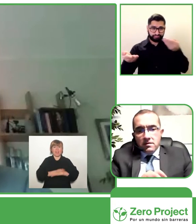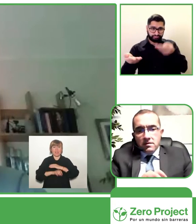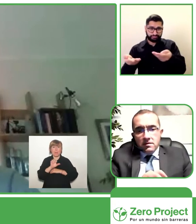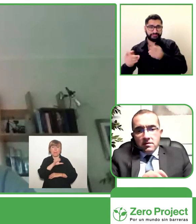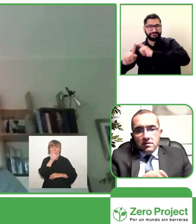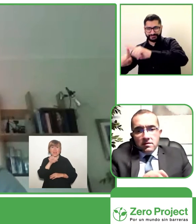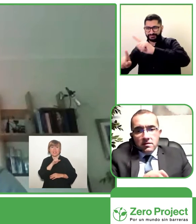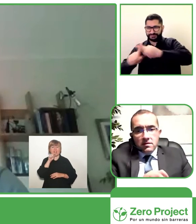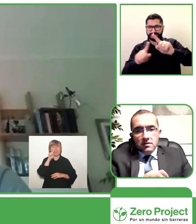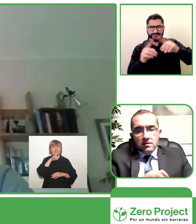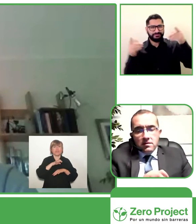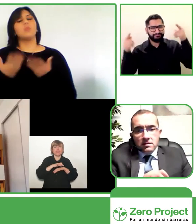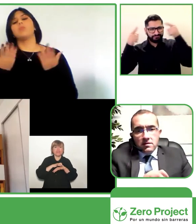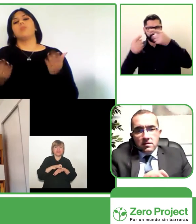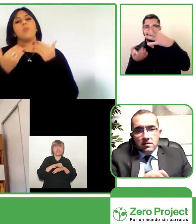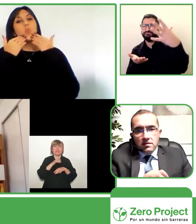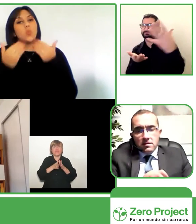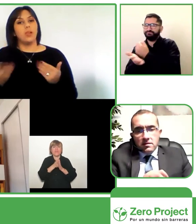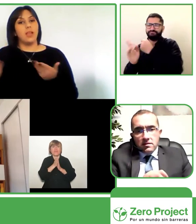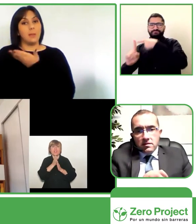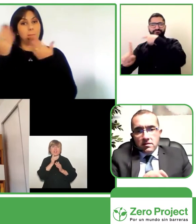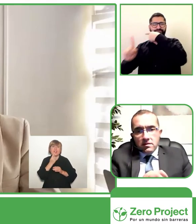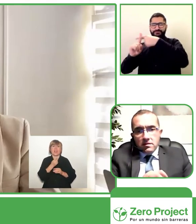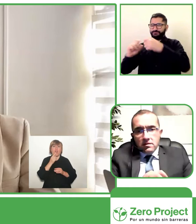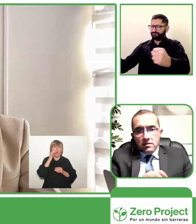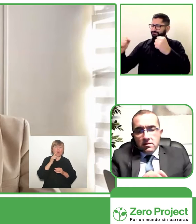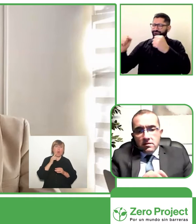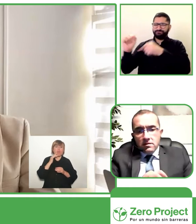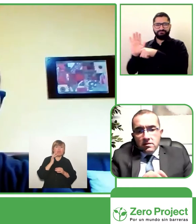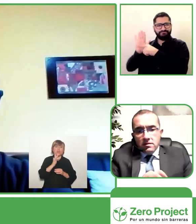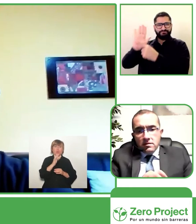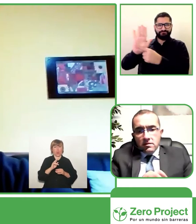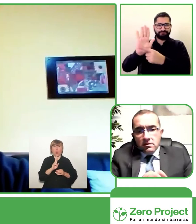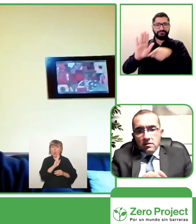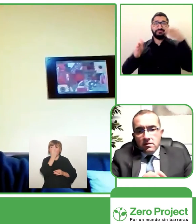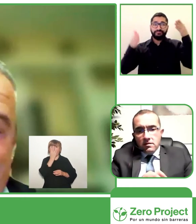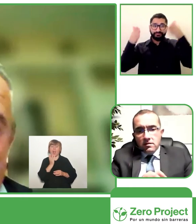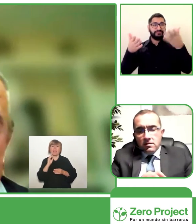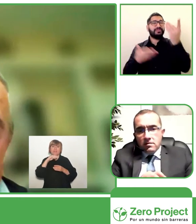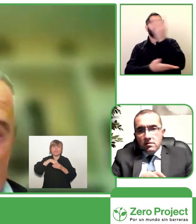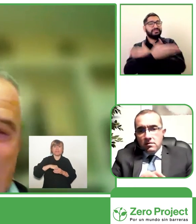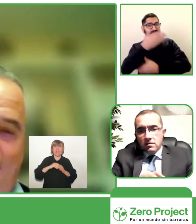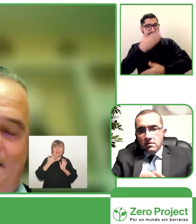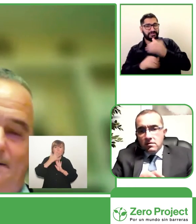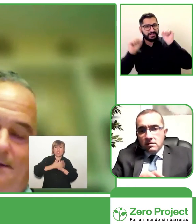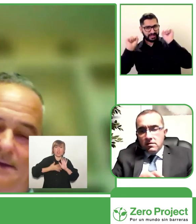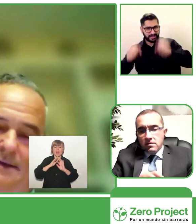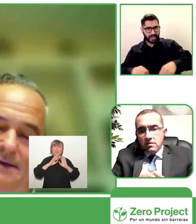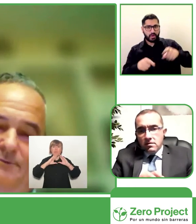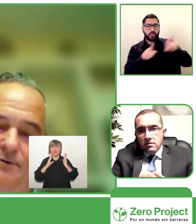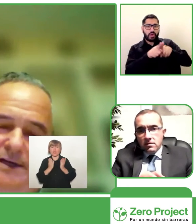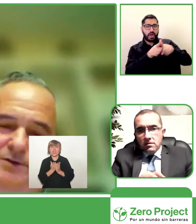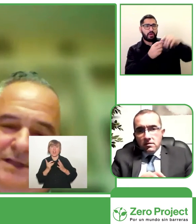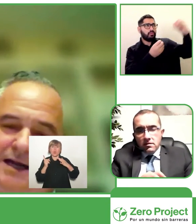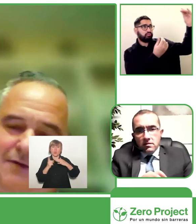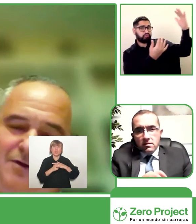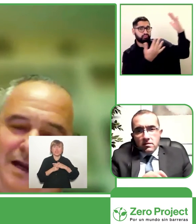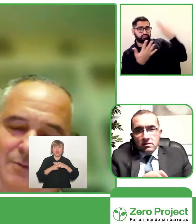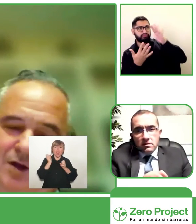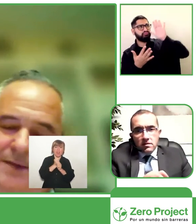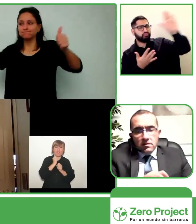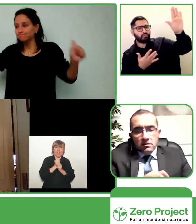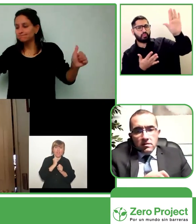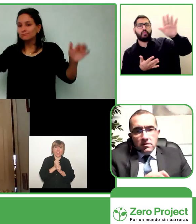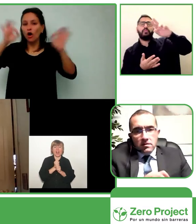success of this conference of companies and disability sets the path for